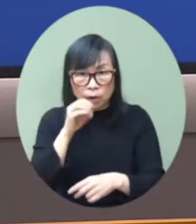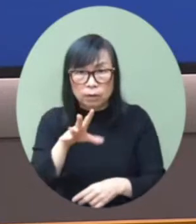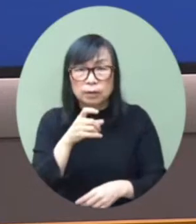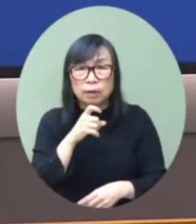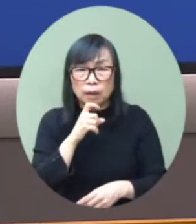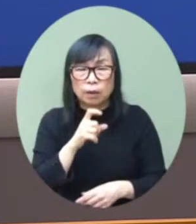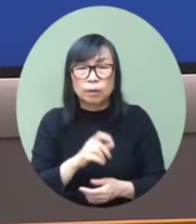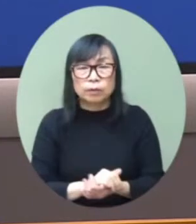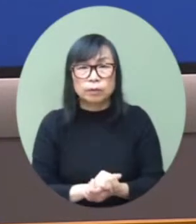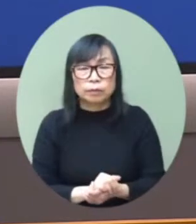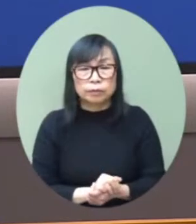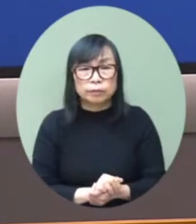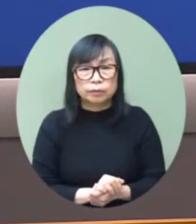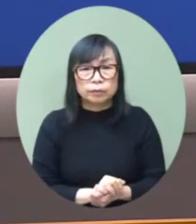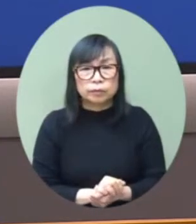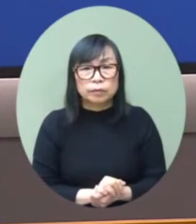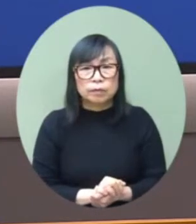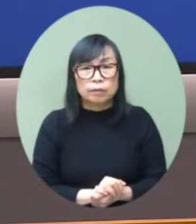use the